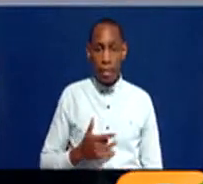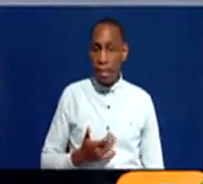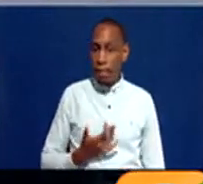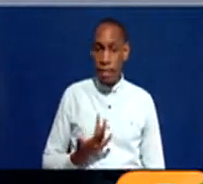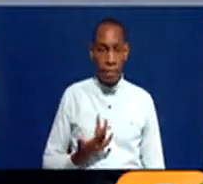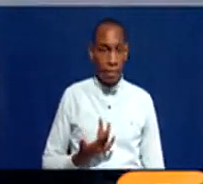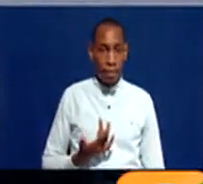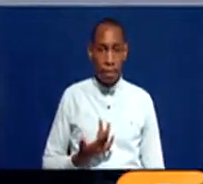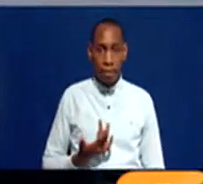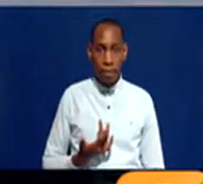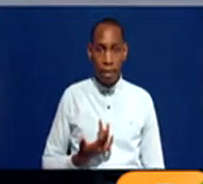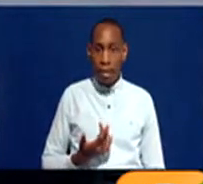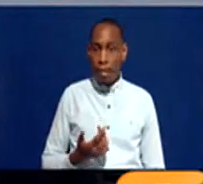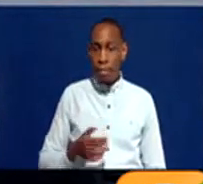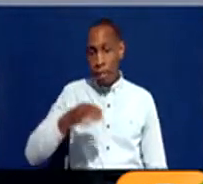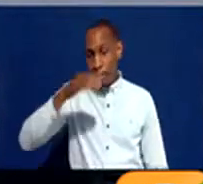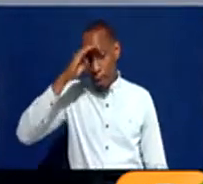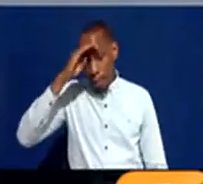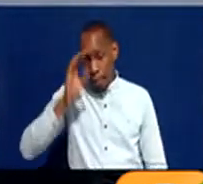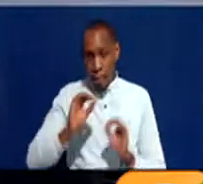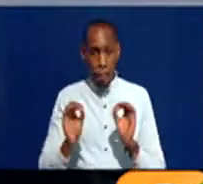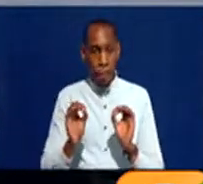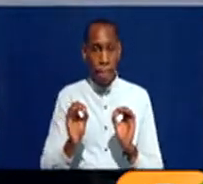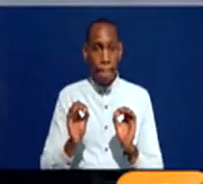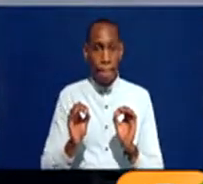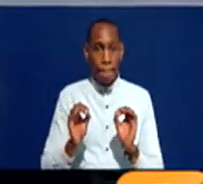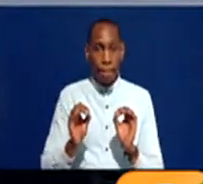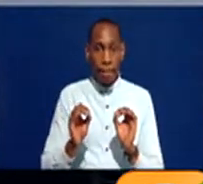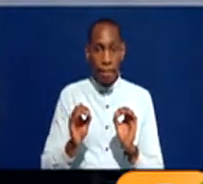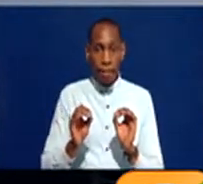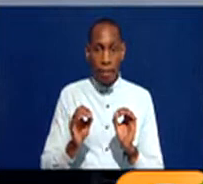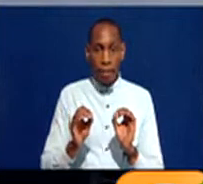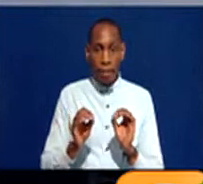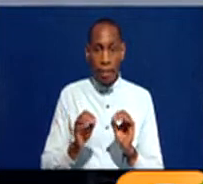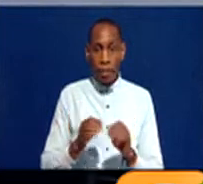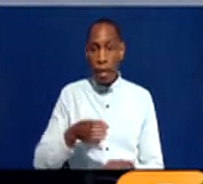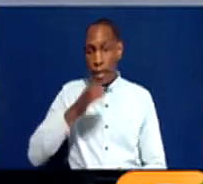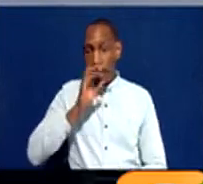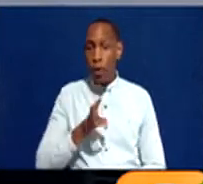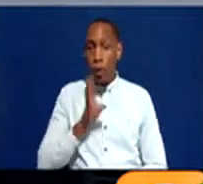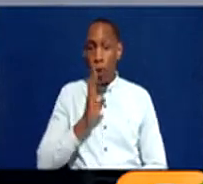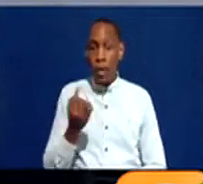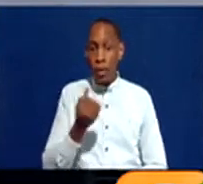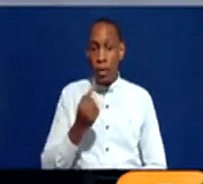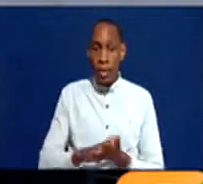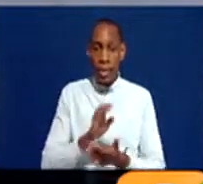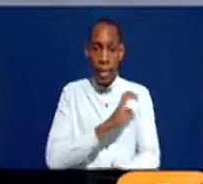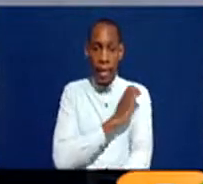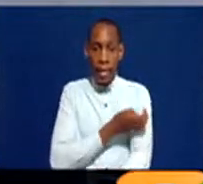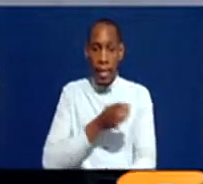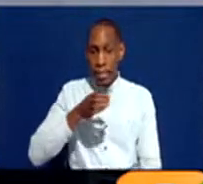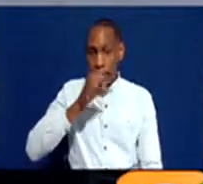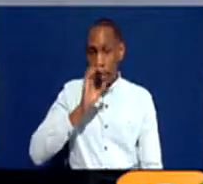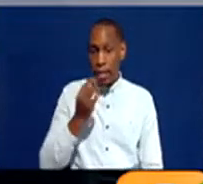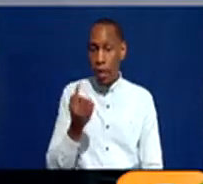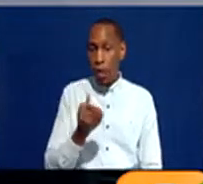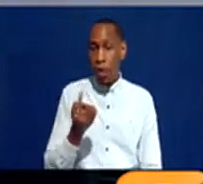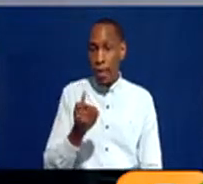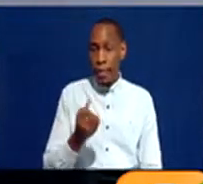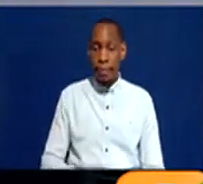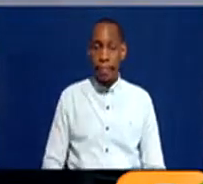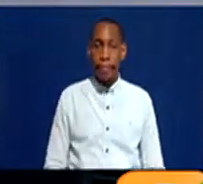I've not been drinking. What's up? Because I was doing water and energy drink.